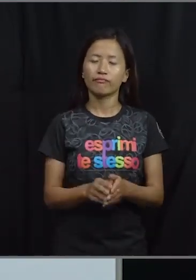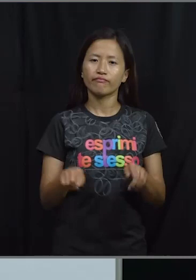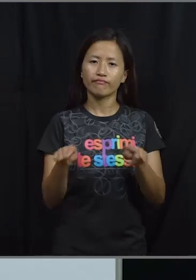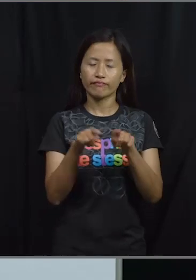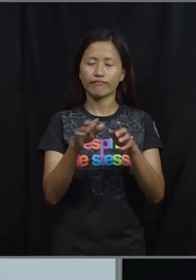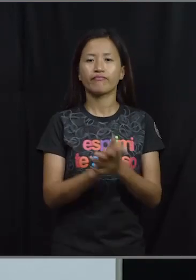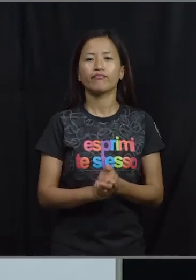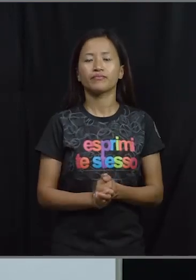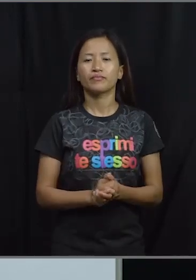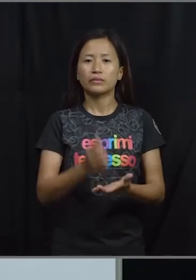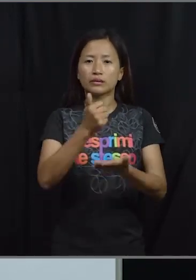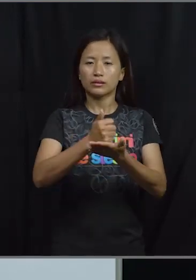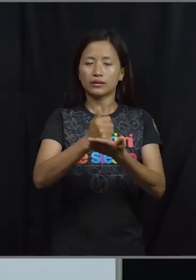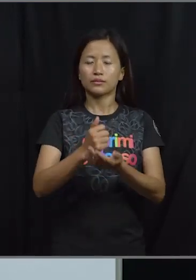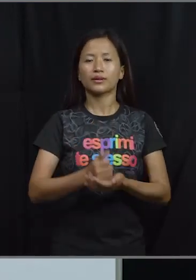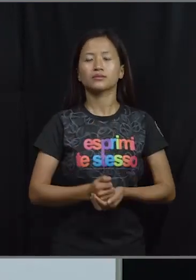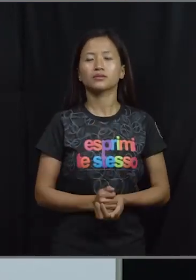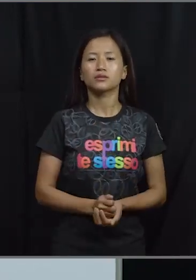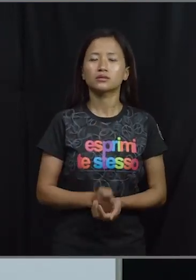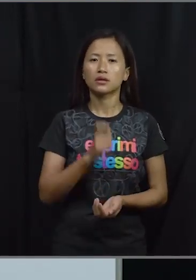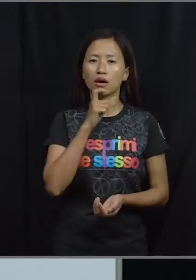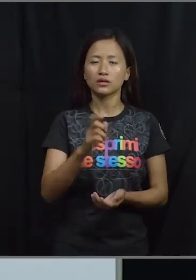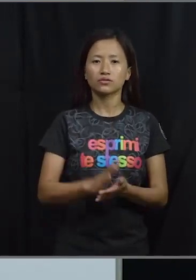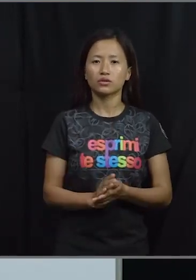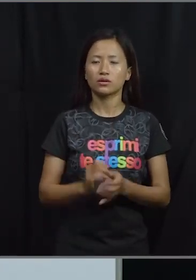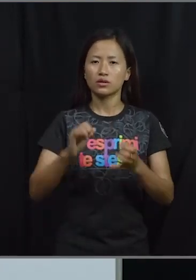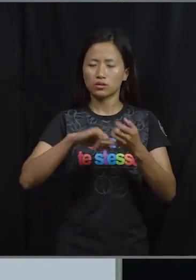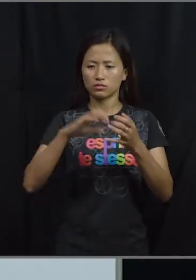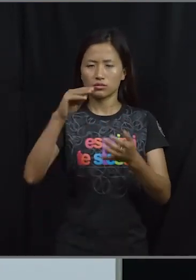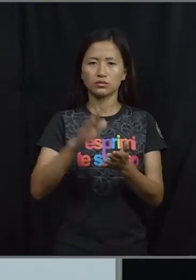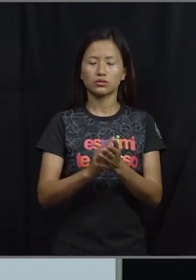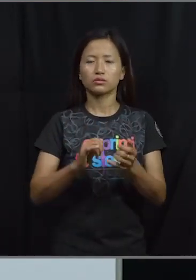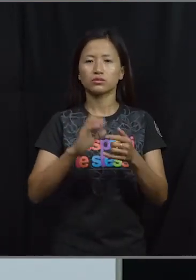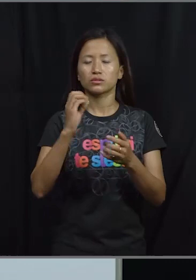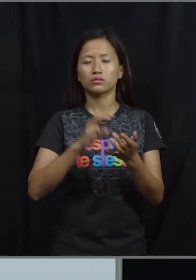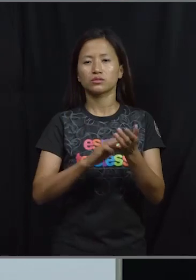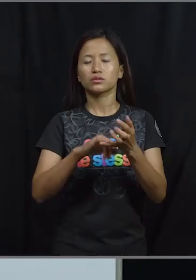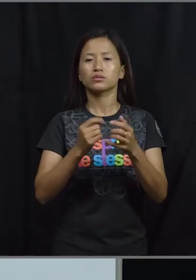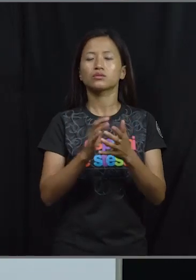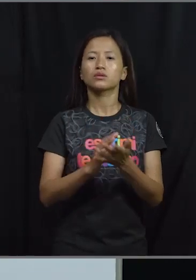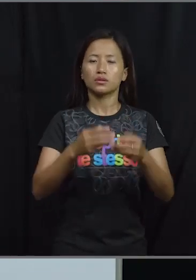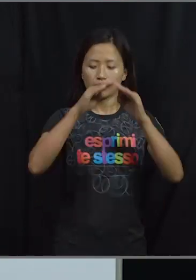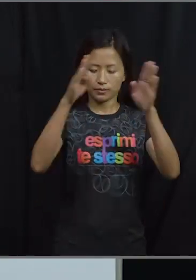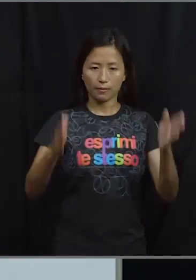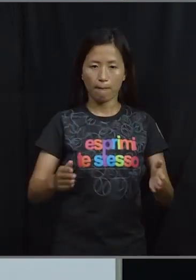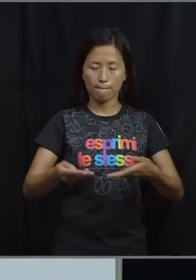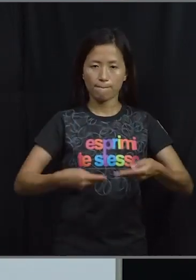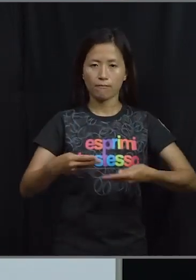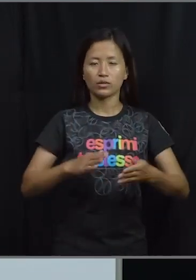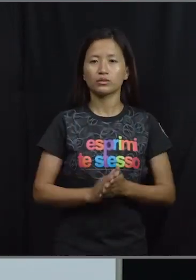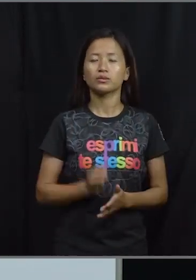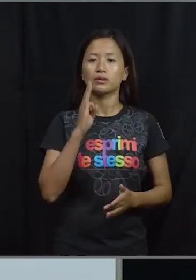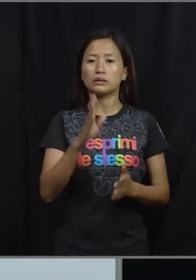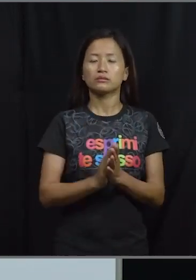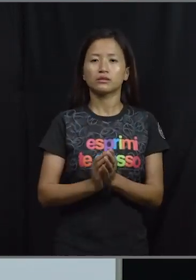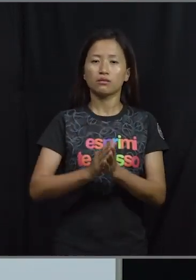that, demand for consumer goods, demand for necessity goods in the market will be large. Are you